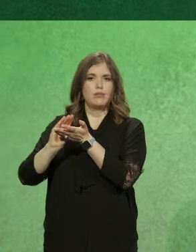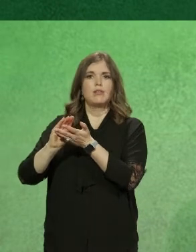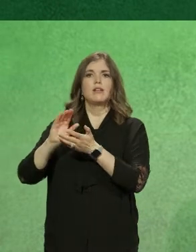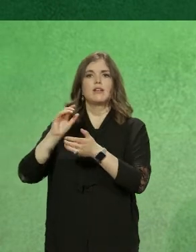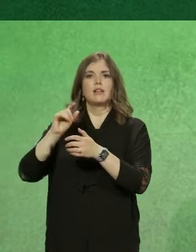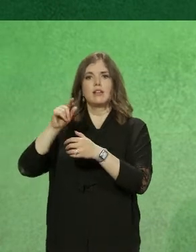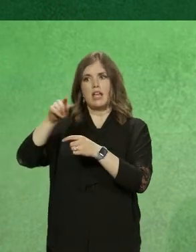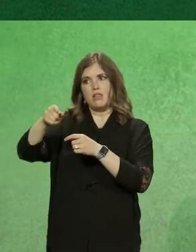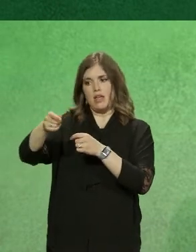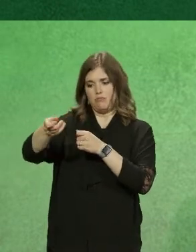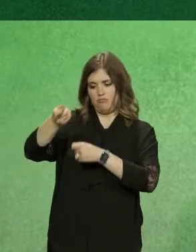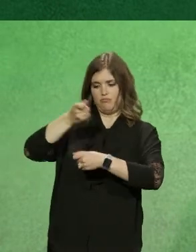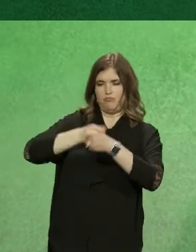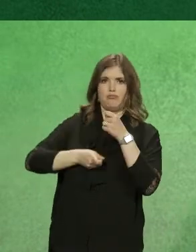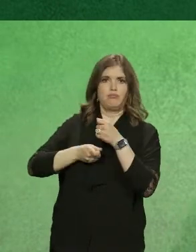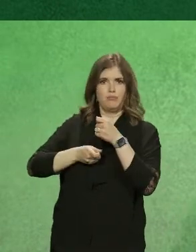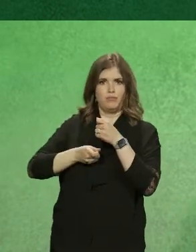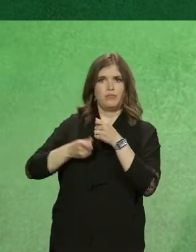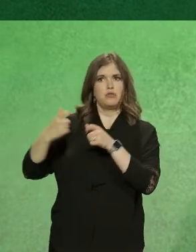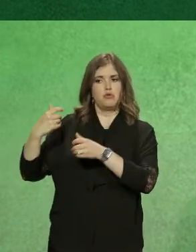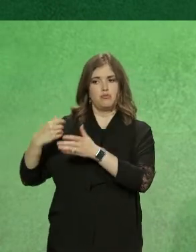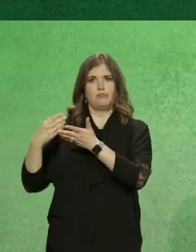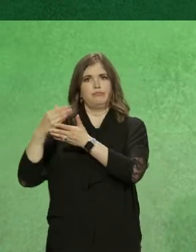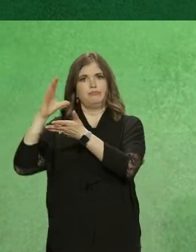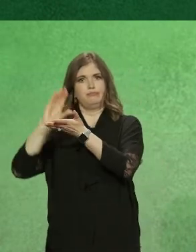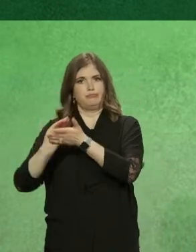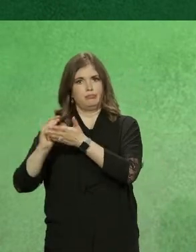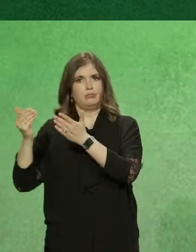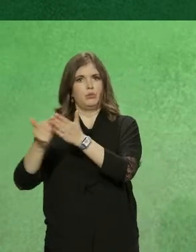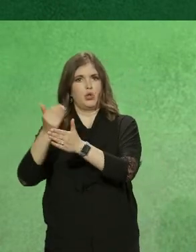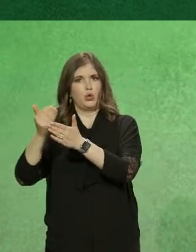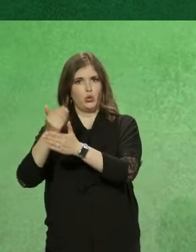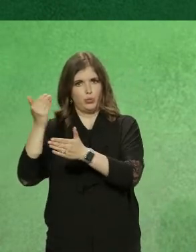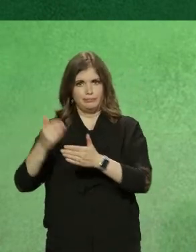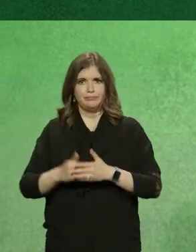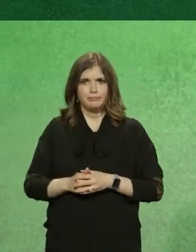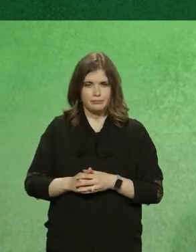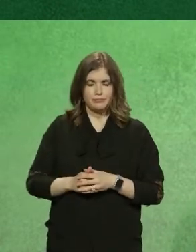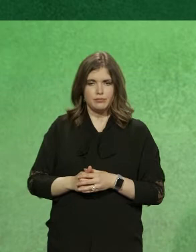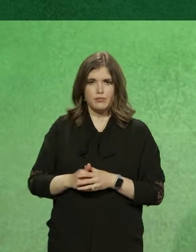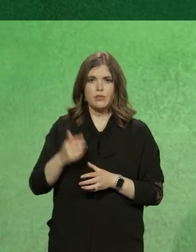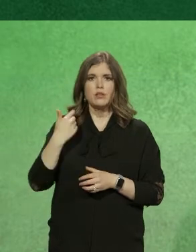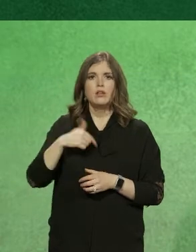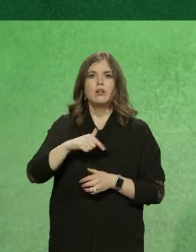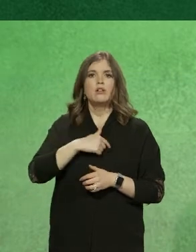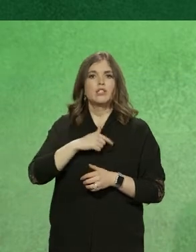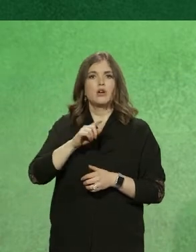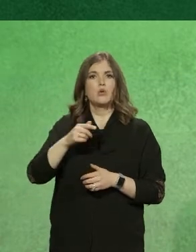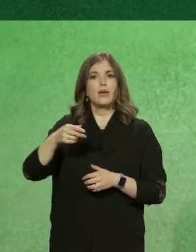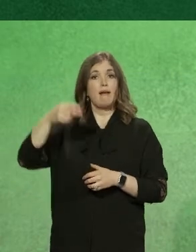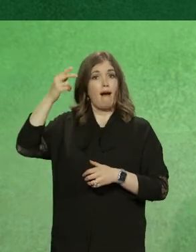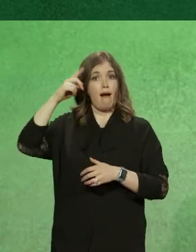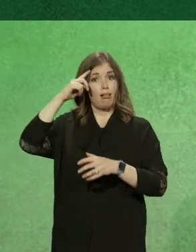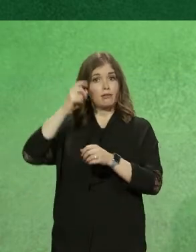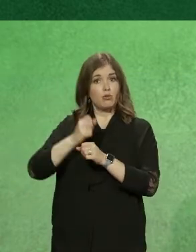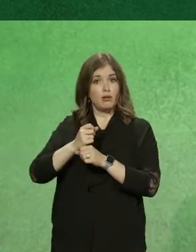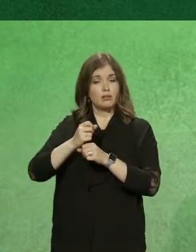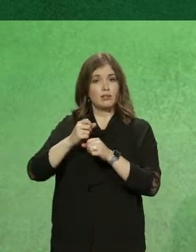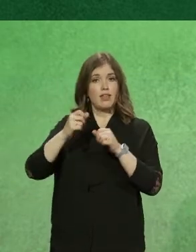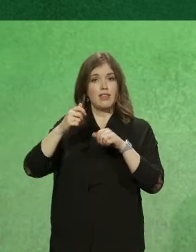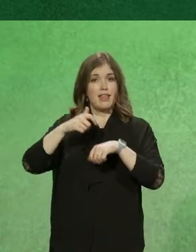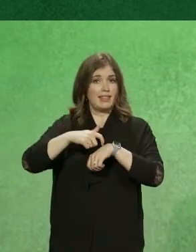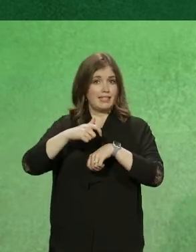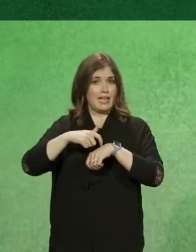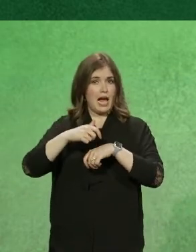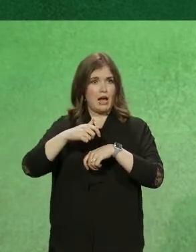submitted according to the physical state of the product that you have submitted. So we highly trust that this kind of